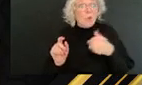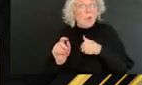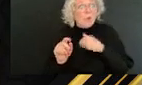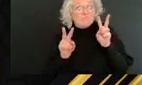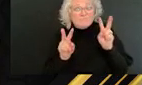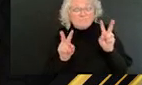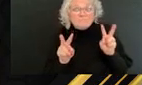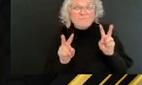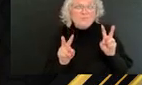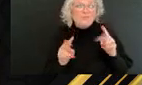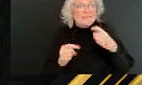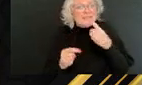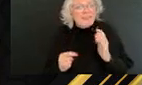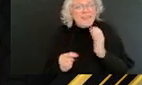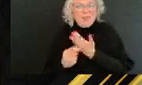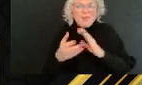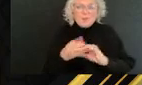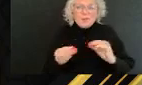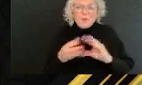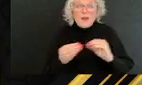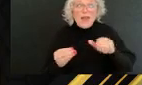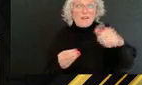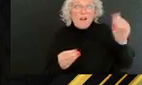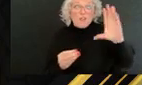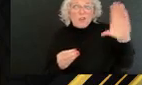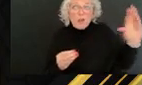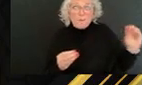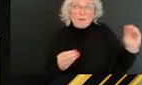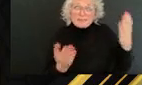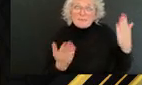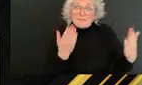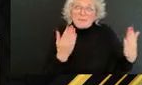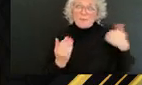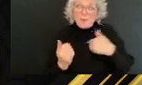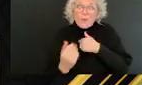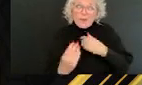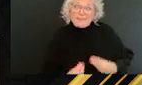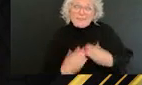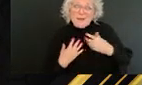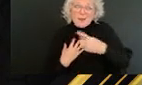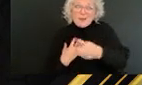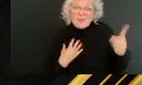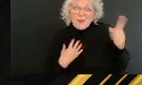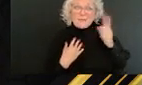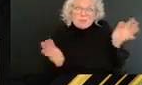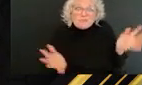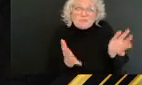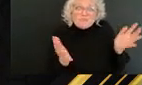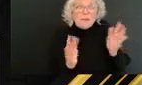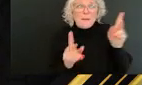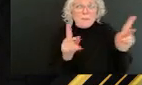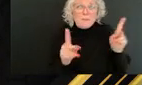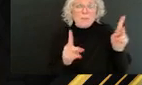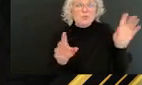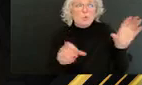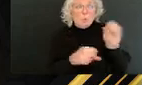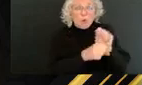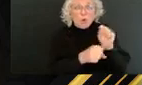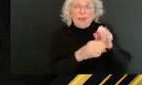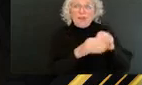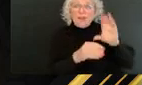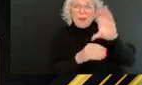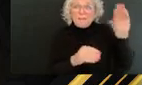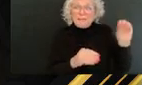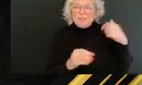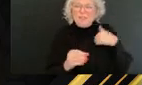forward to telling our story and inspiring more companies to hire blind and visually impaired individuals to the work that we're doing